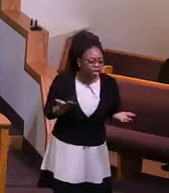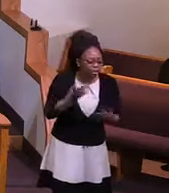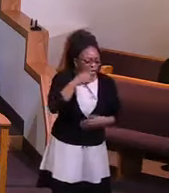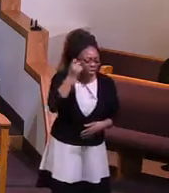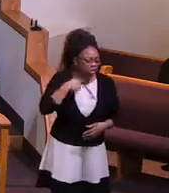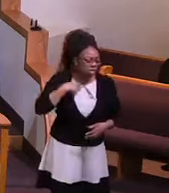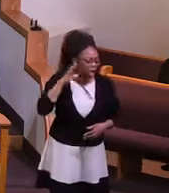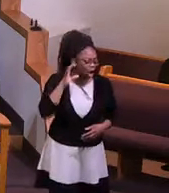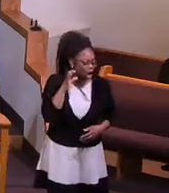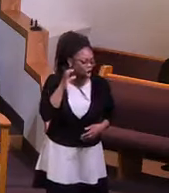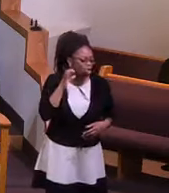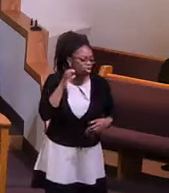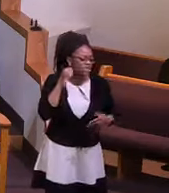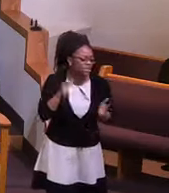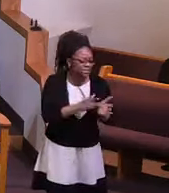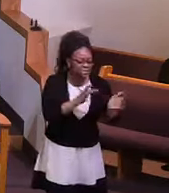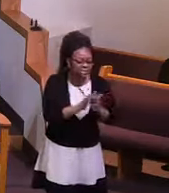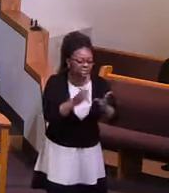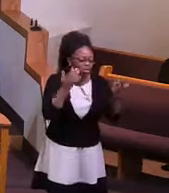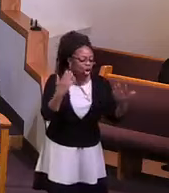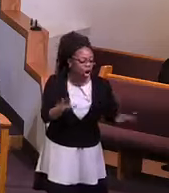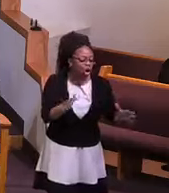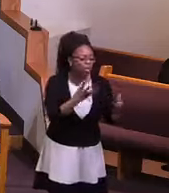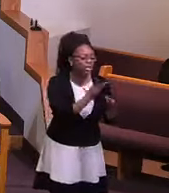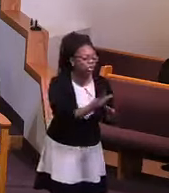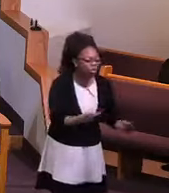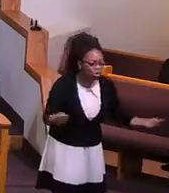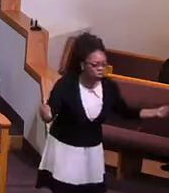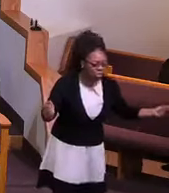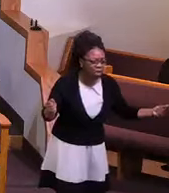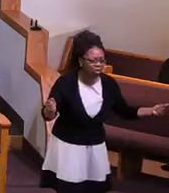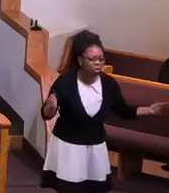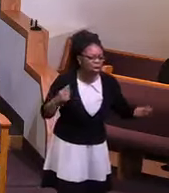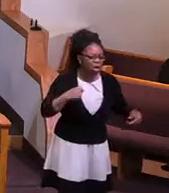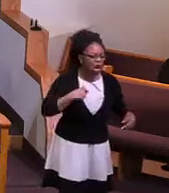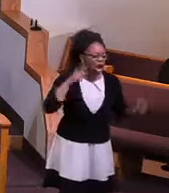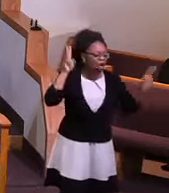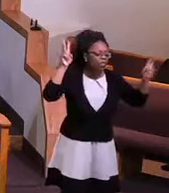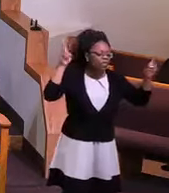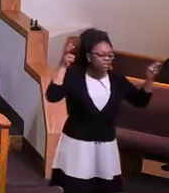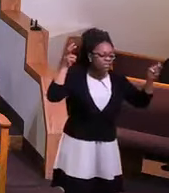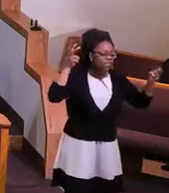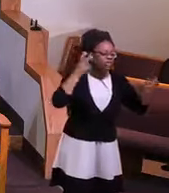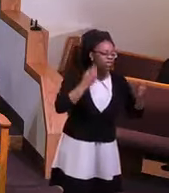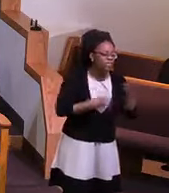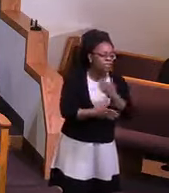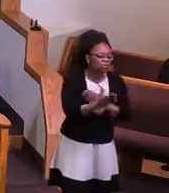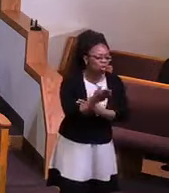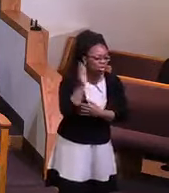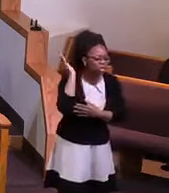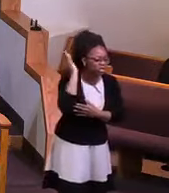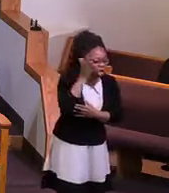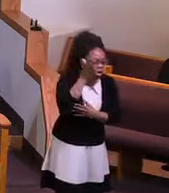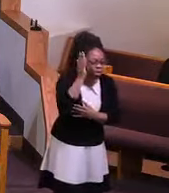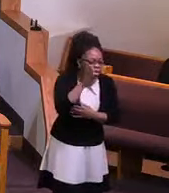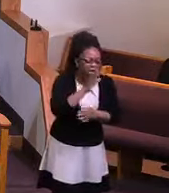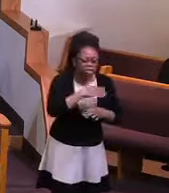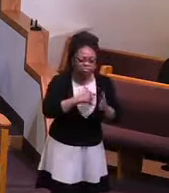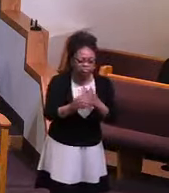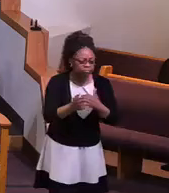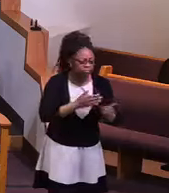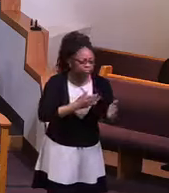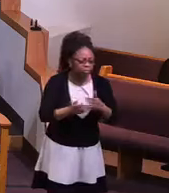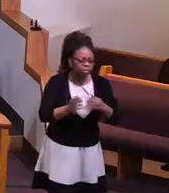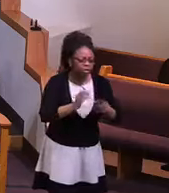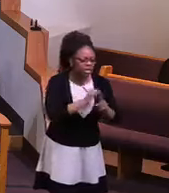Jesus has already worked it out. And see, here's our thesis for this burning sermon. No matter what condition or shape you are